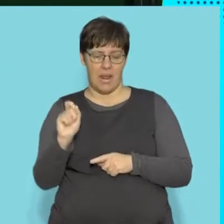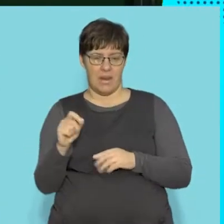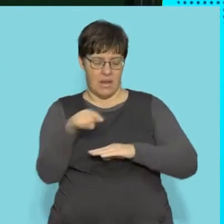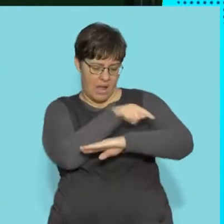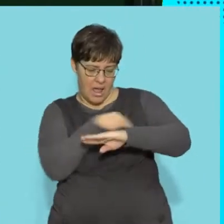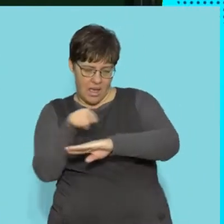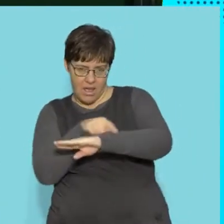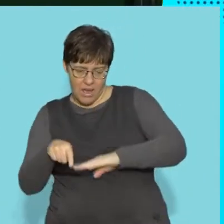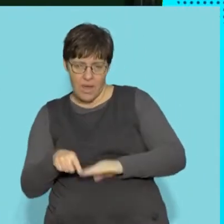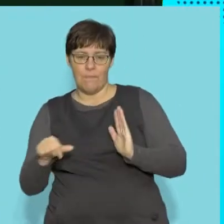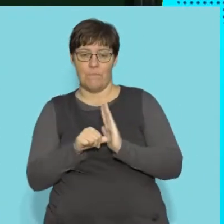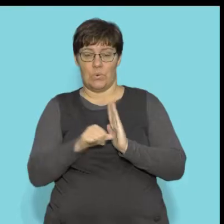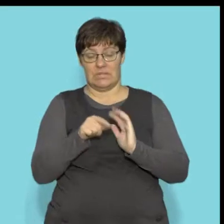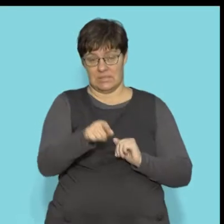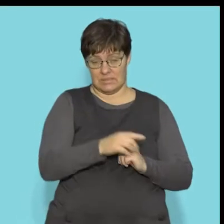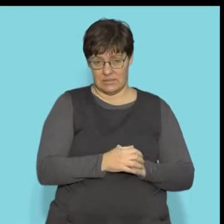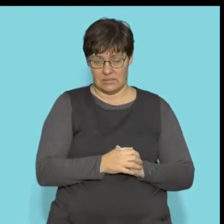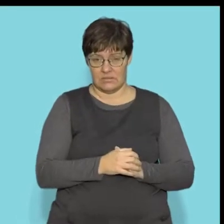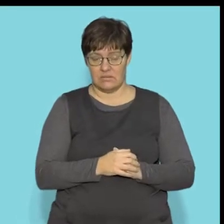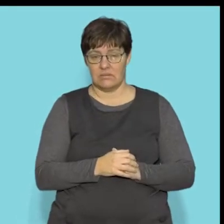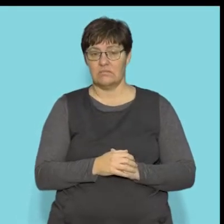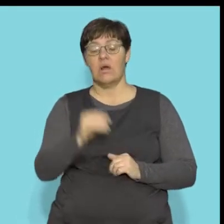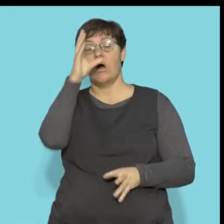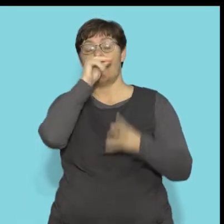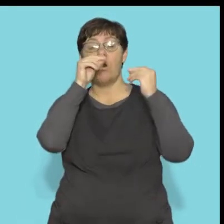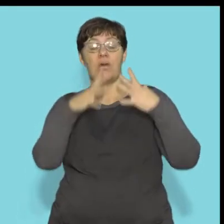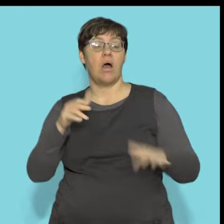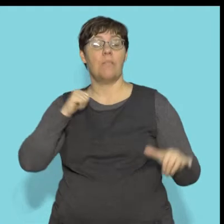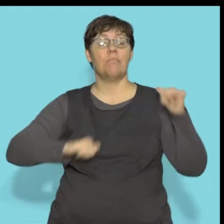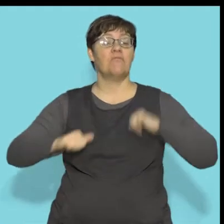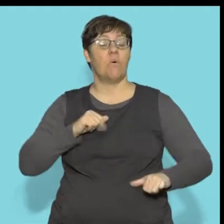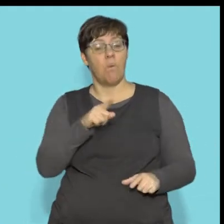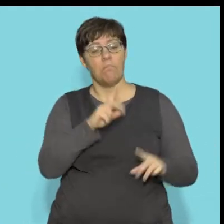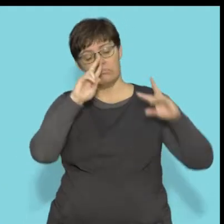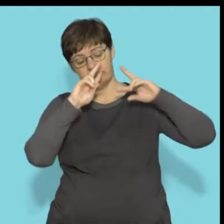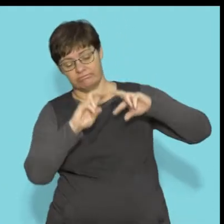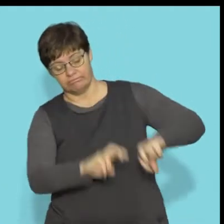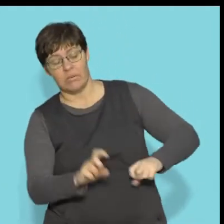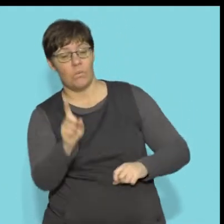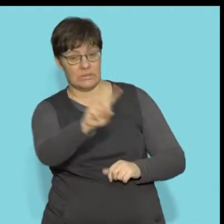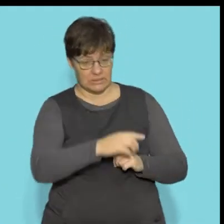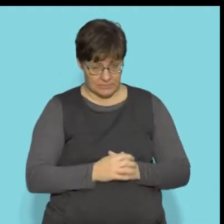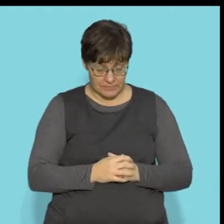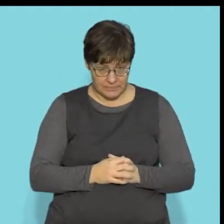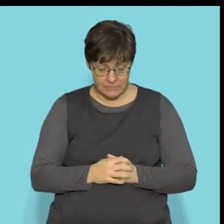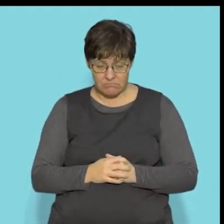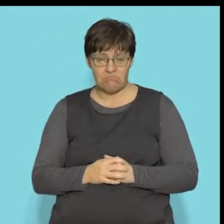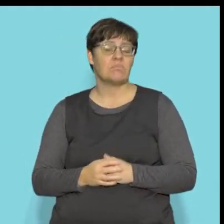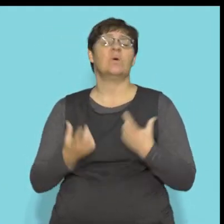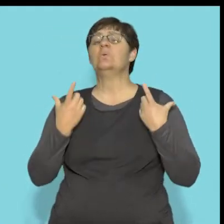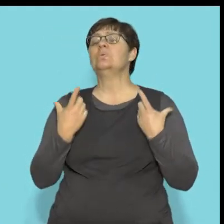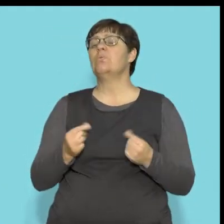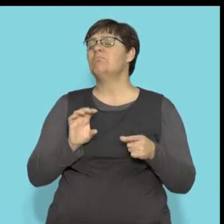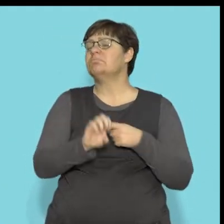the important things. A learner performed the following investigation. She wanted